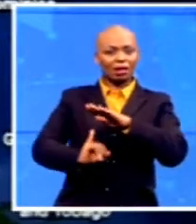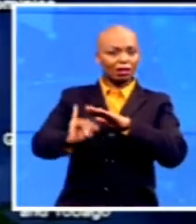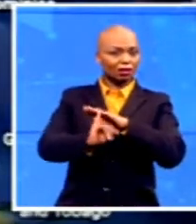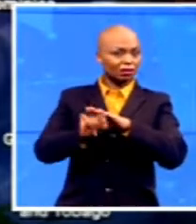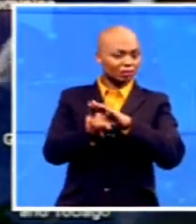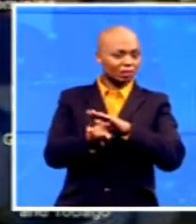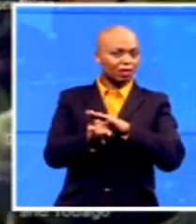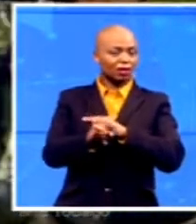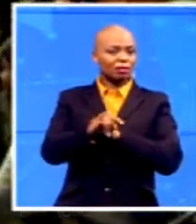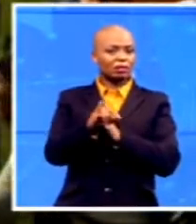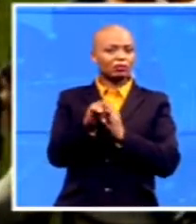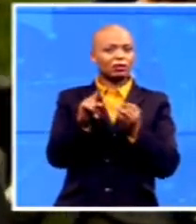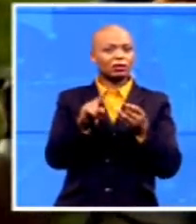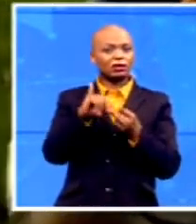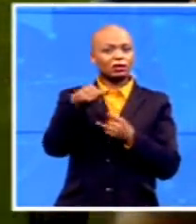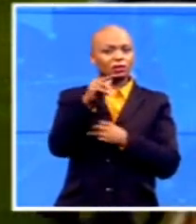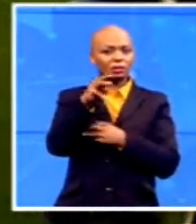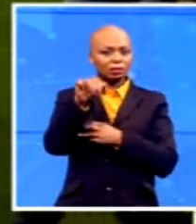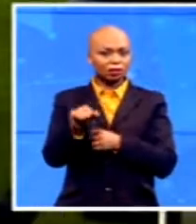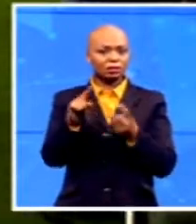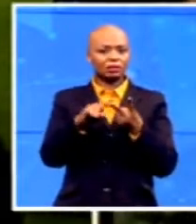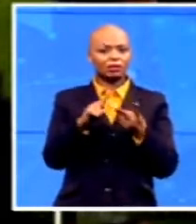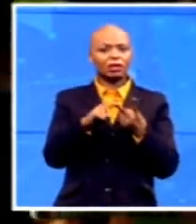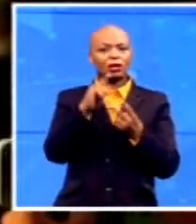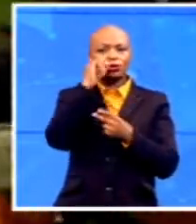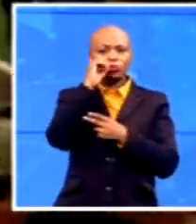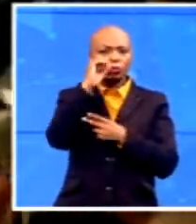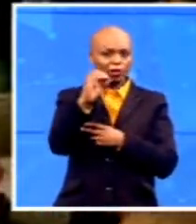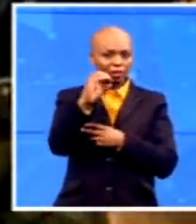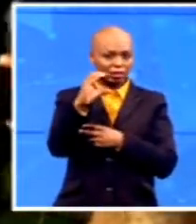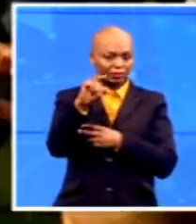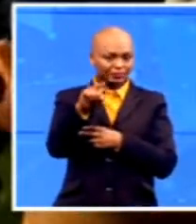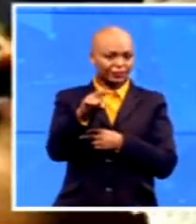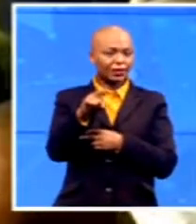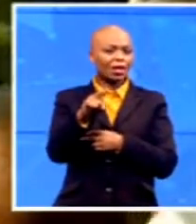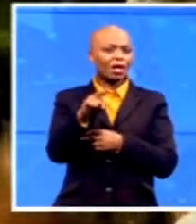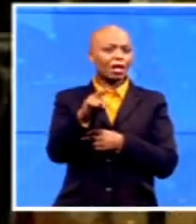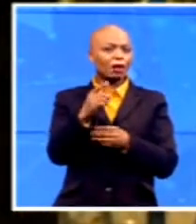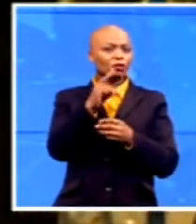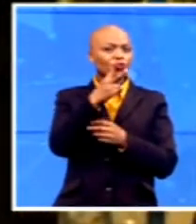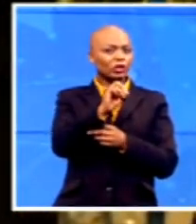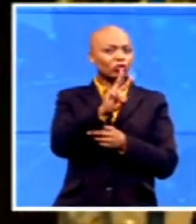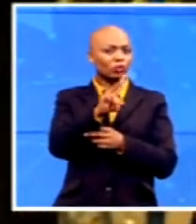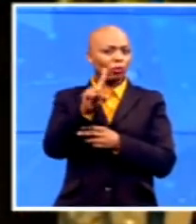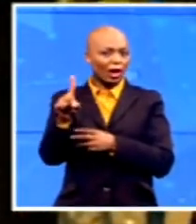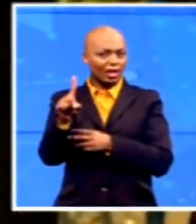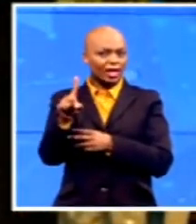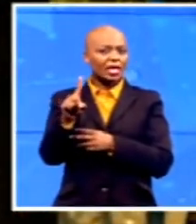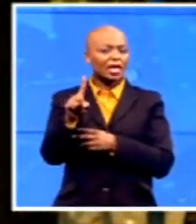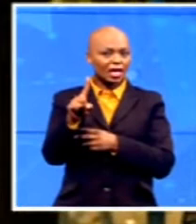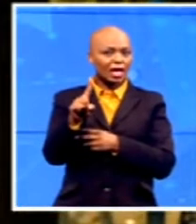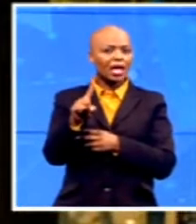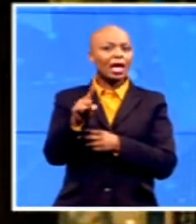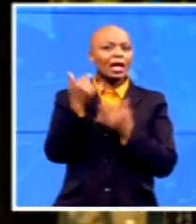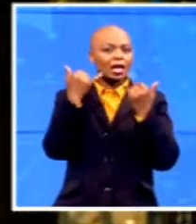east. Seeking to emerge from a 2021 that saw its former president Jovenel Moïse assassinated